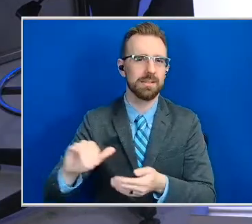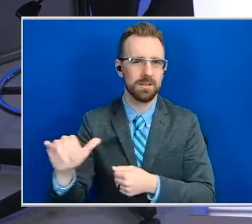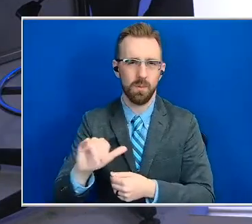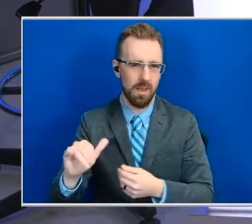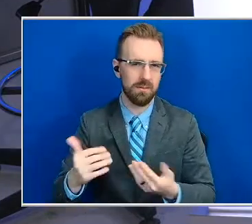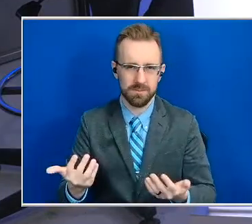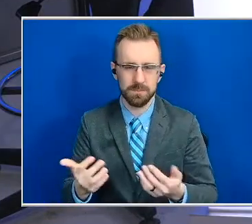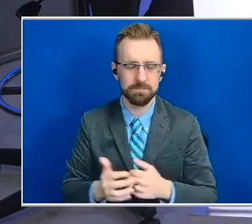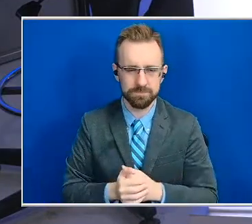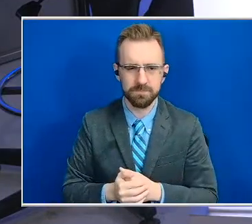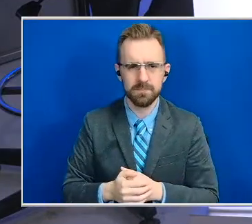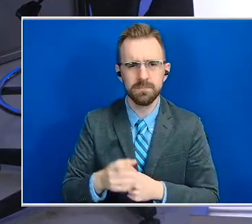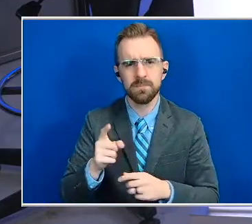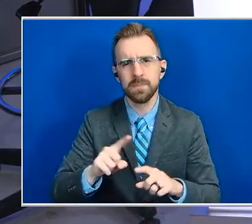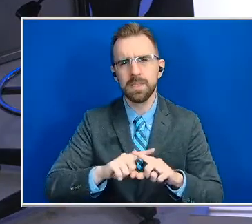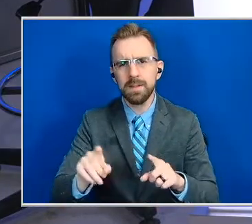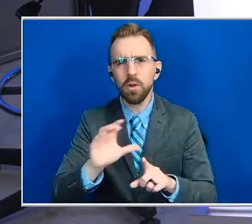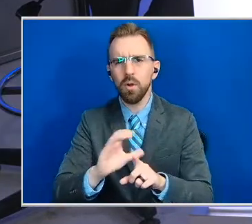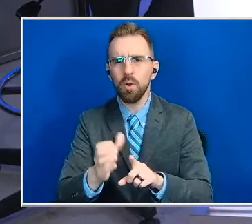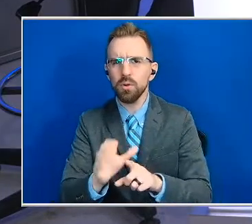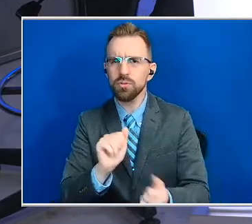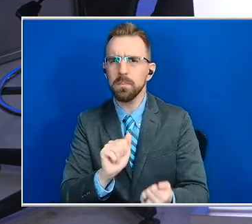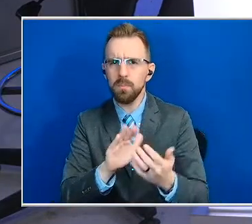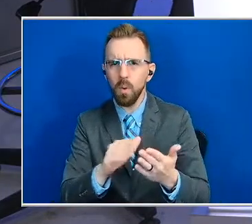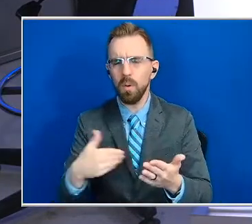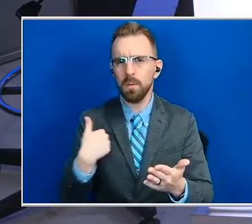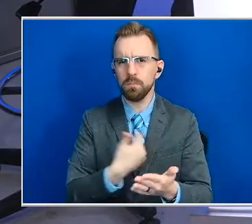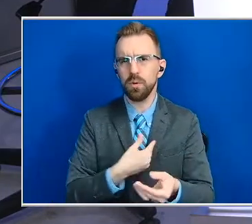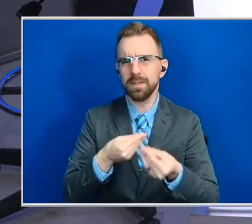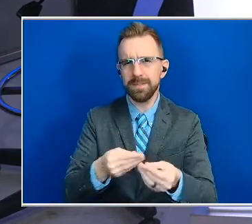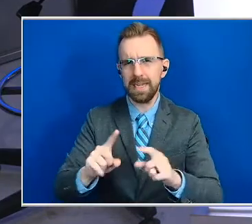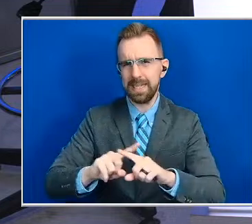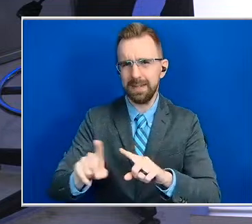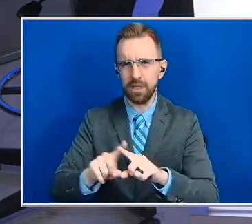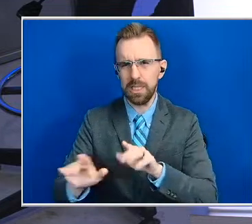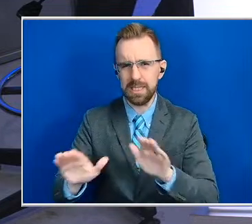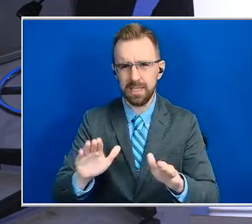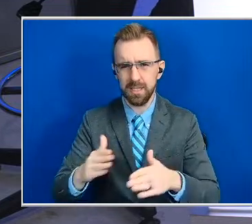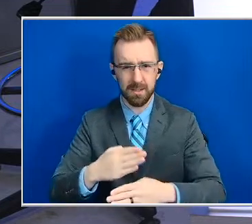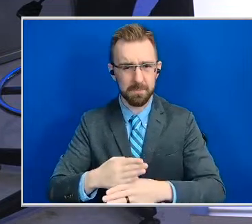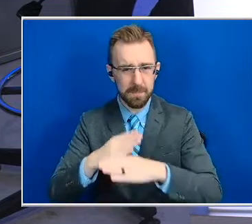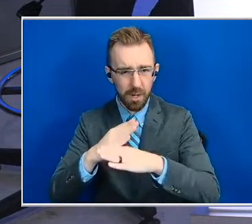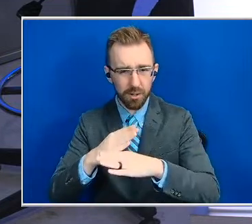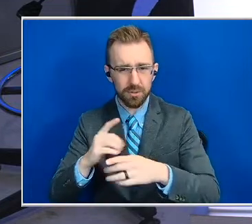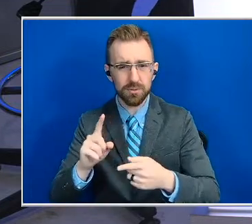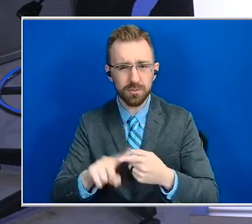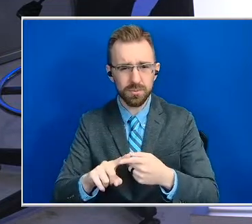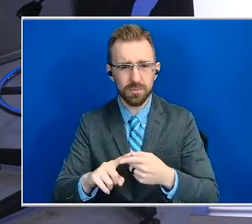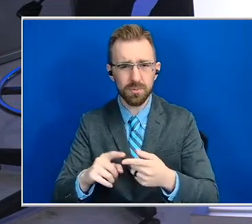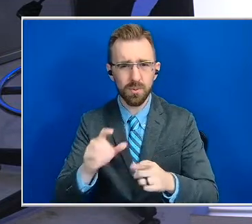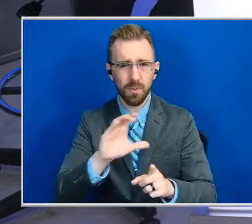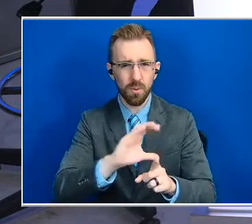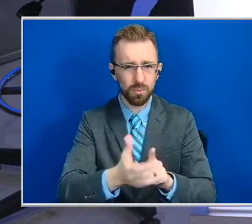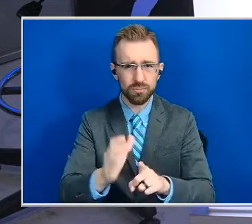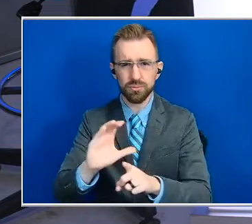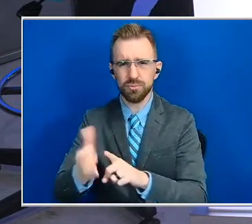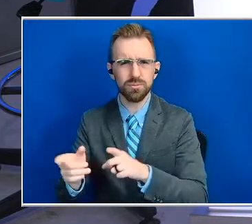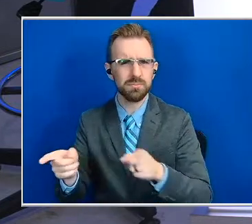now different cultures approach breastfeeding a little differently. Are there barriers to one culture or another? Or what do you